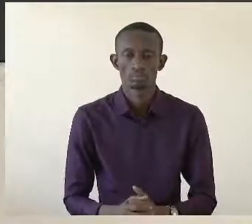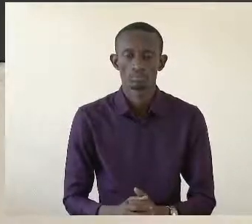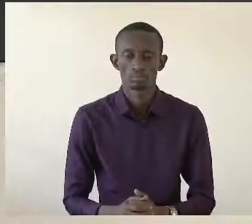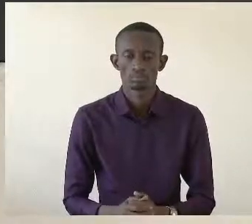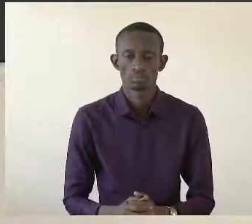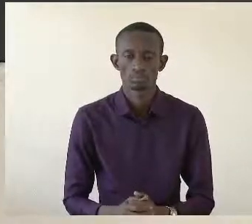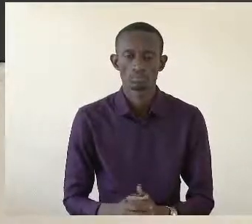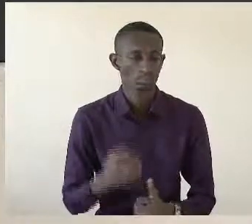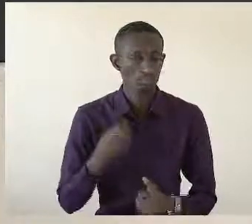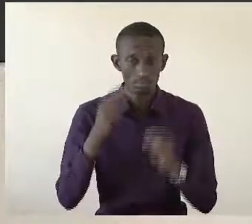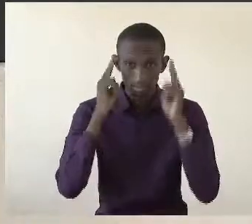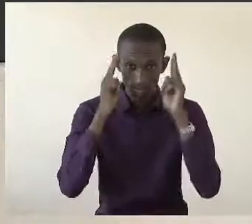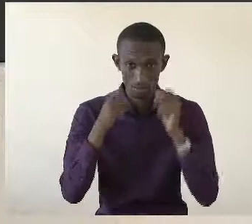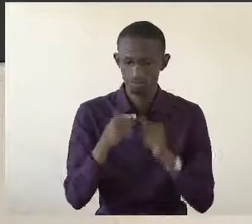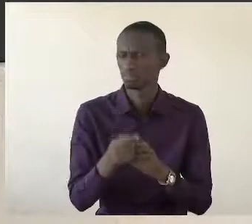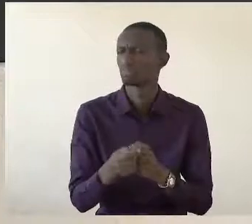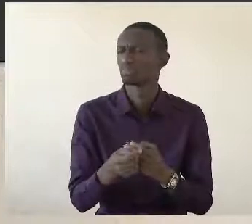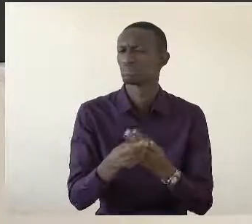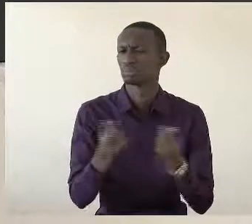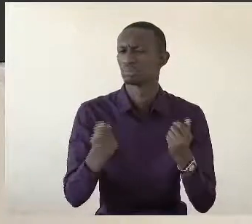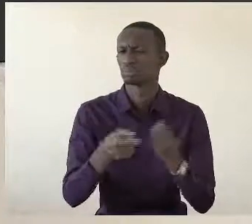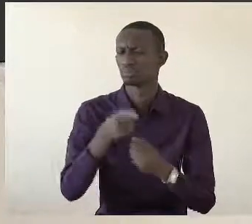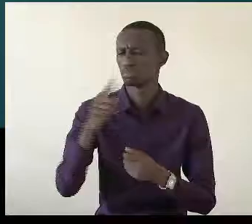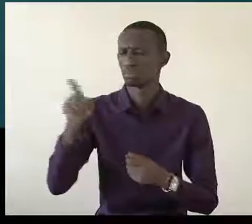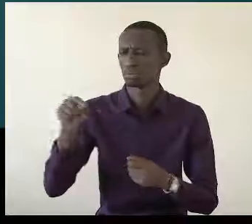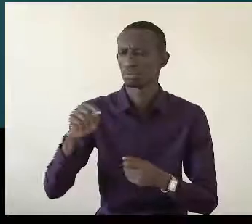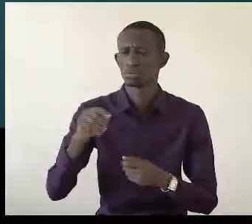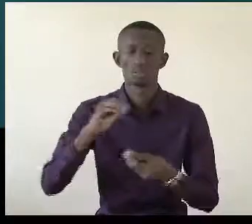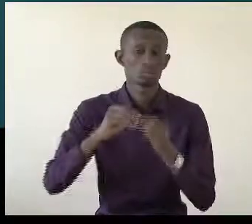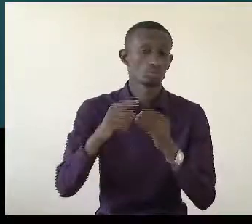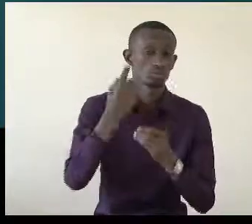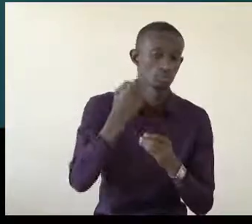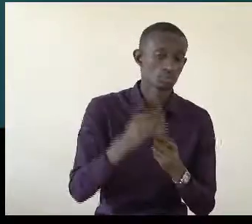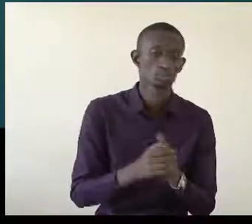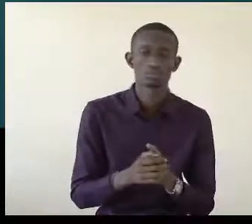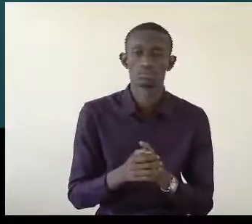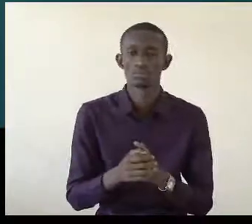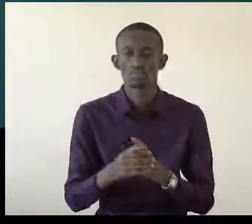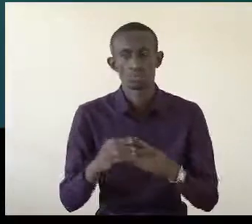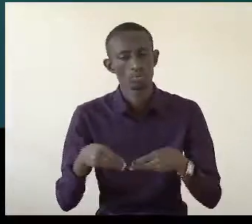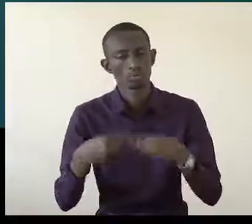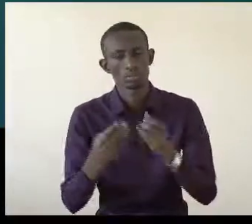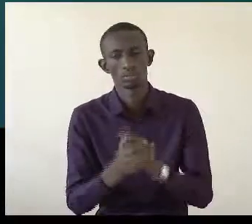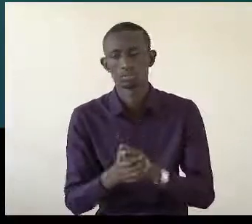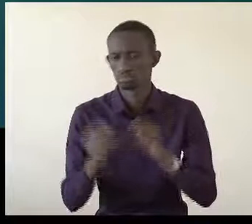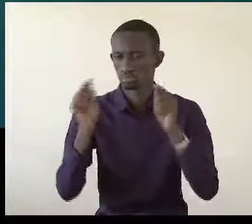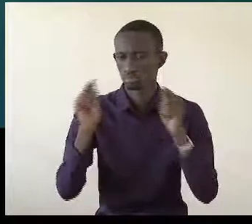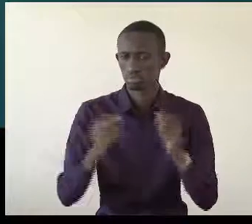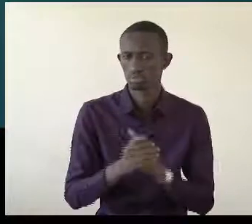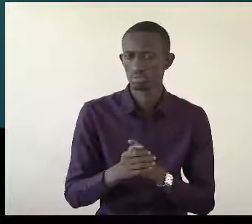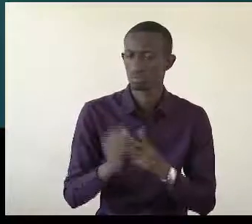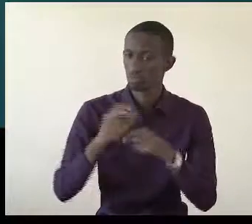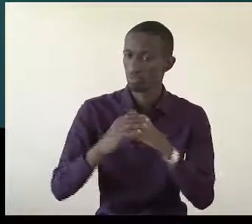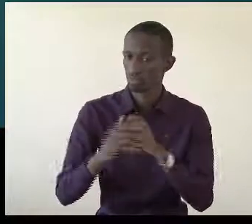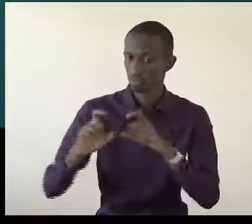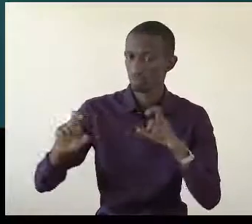So I hope that we have answered question number 1 to give the structure formula of C, because it is the one